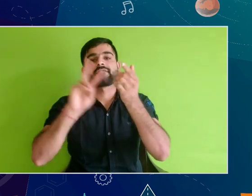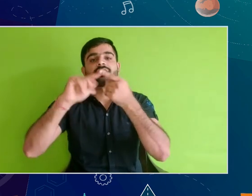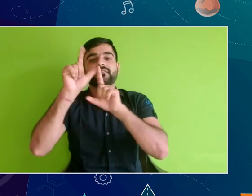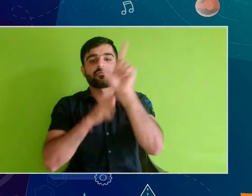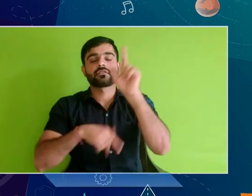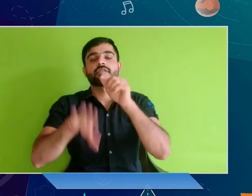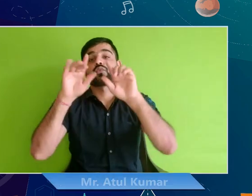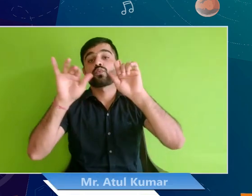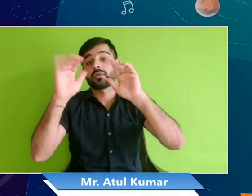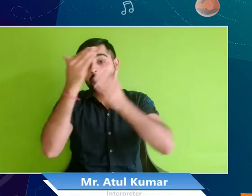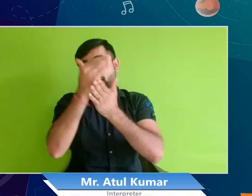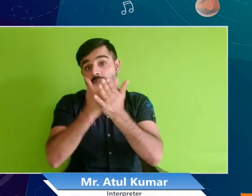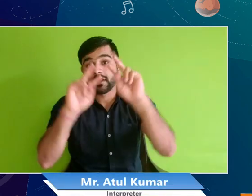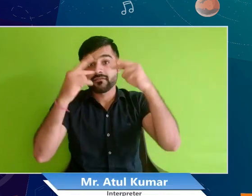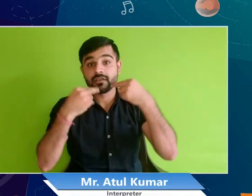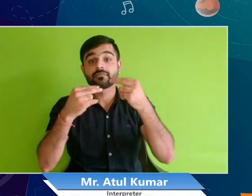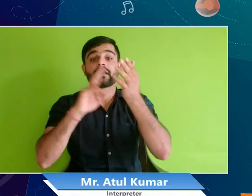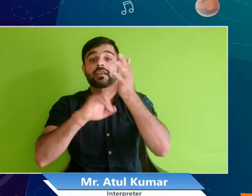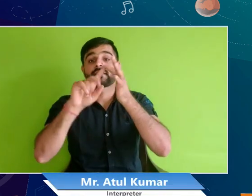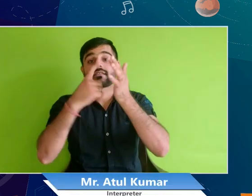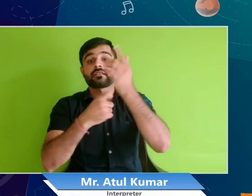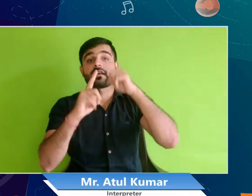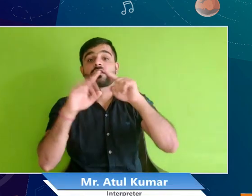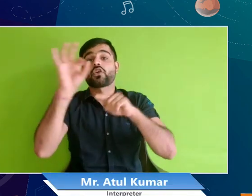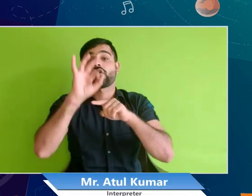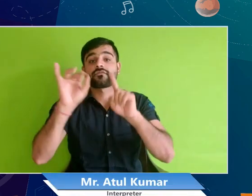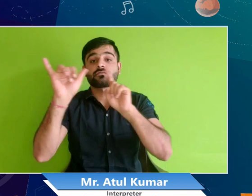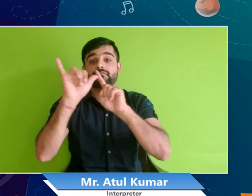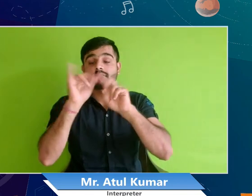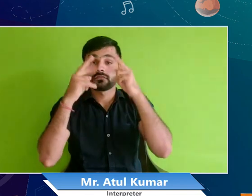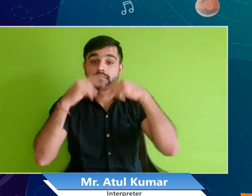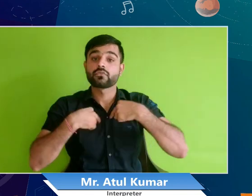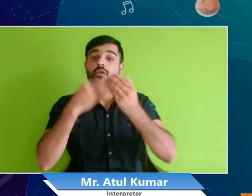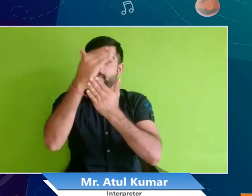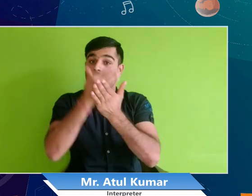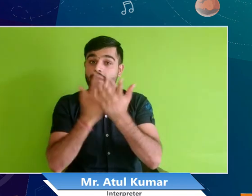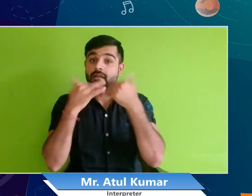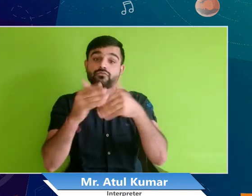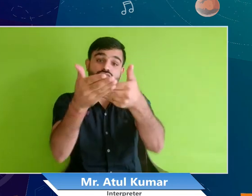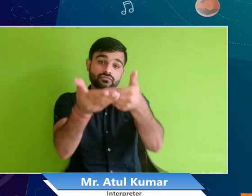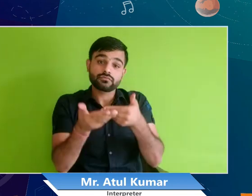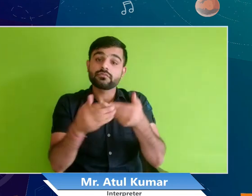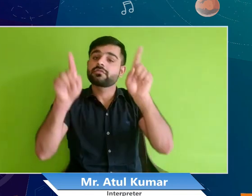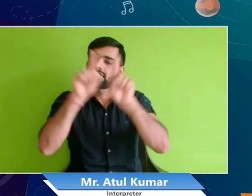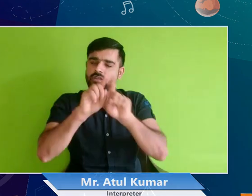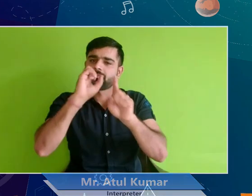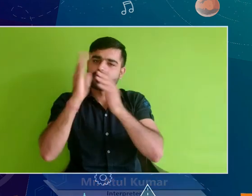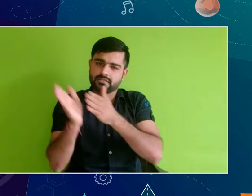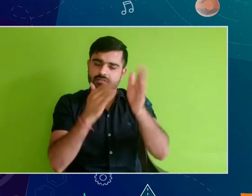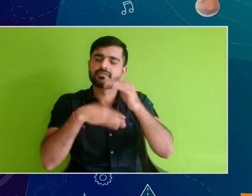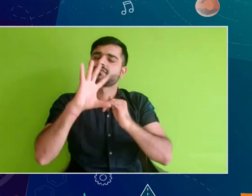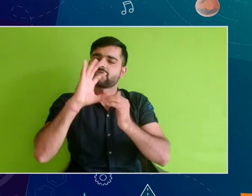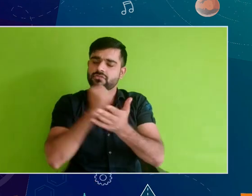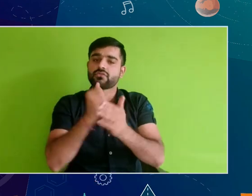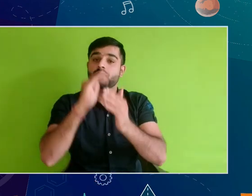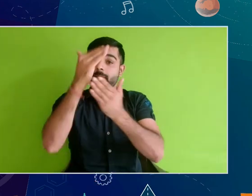Official. And I also hereby welcome to all the viewers whosoever watching this program on the same channel. And definitely after watching this program, they